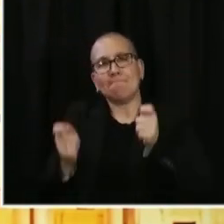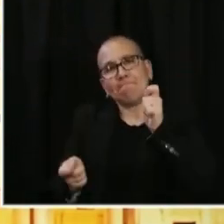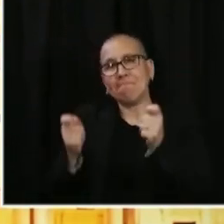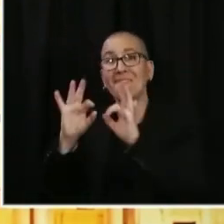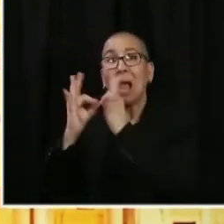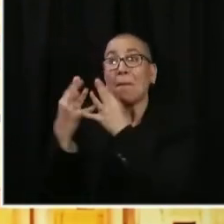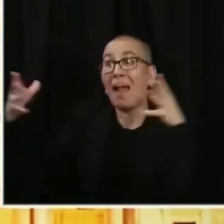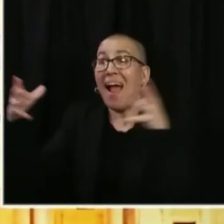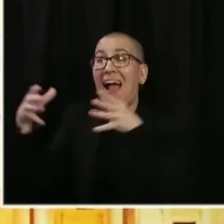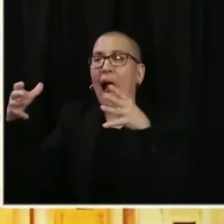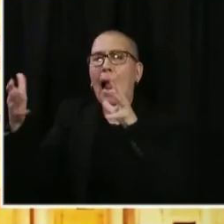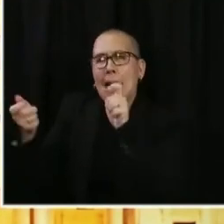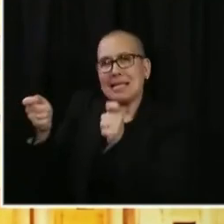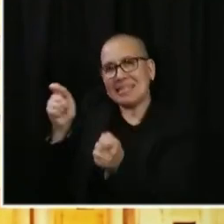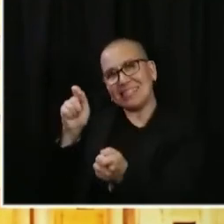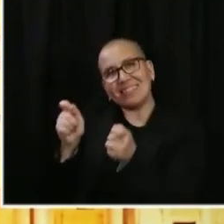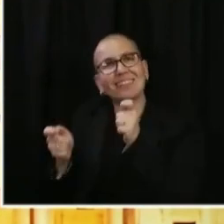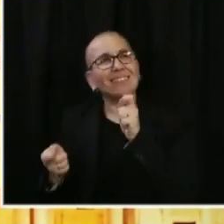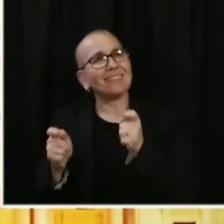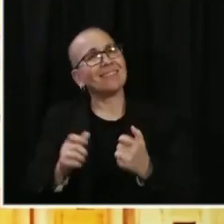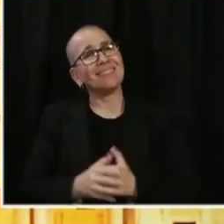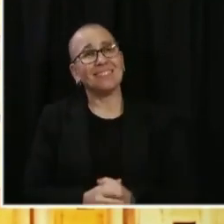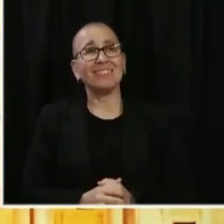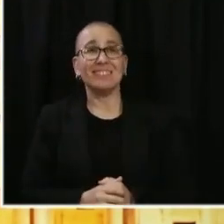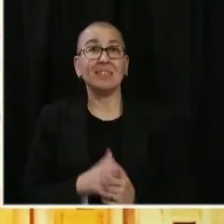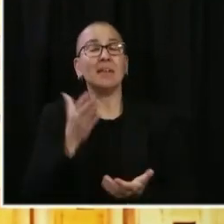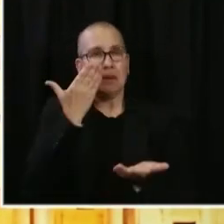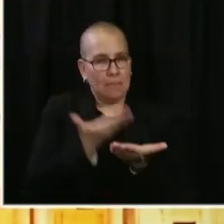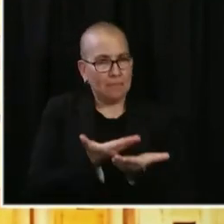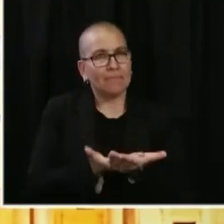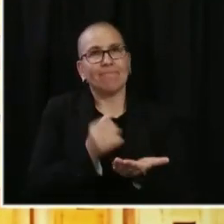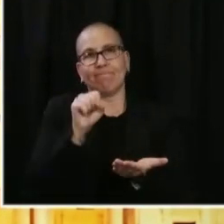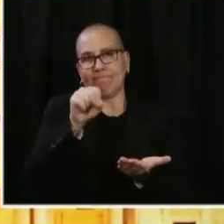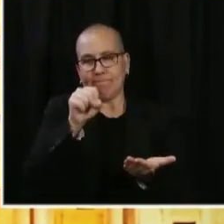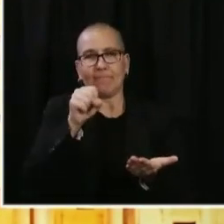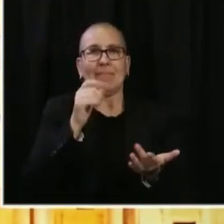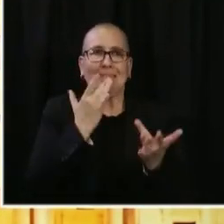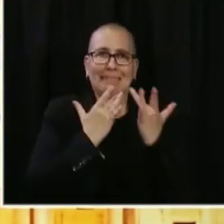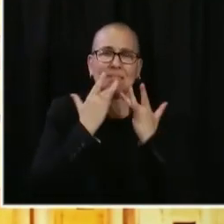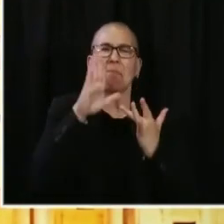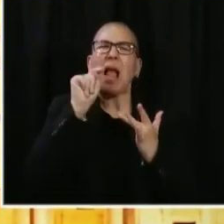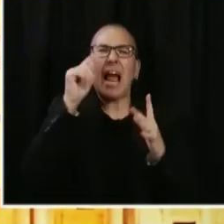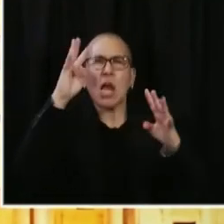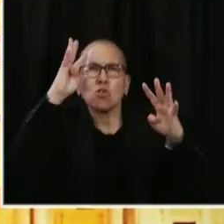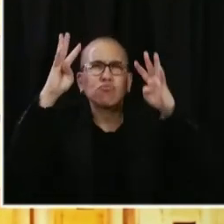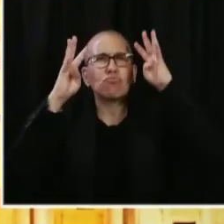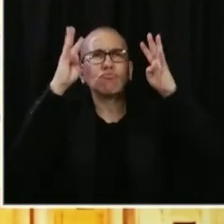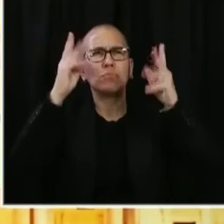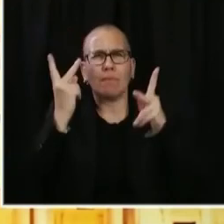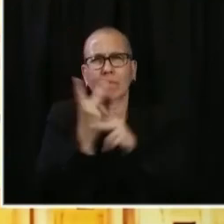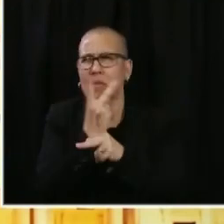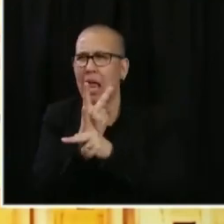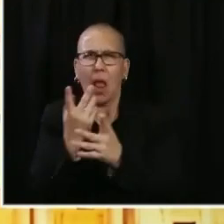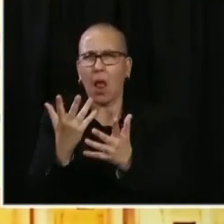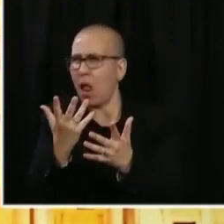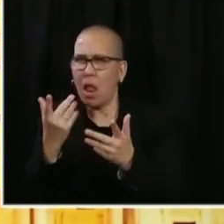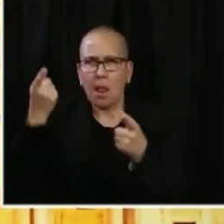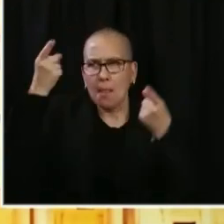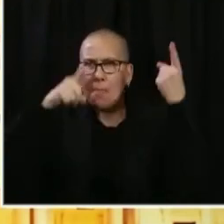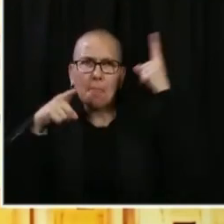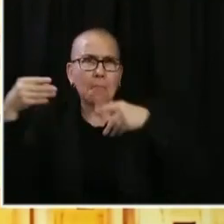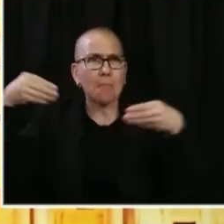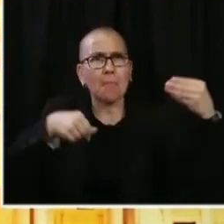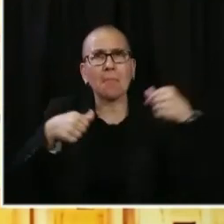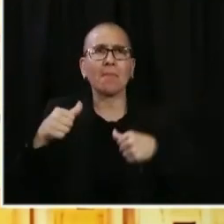businesses, and experienced real financial hardship as the virus has limited where we can gather and how we do business. I am grateful for